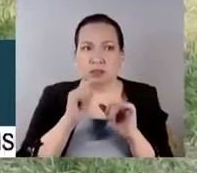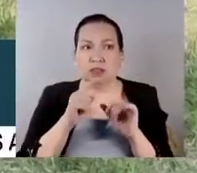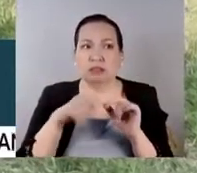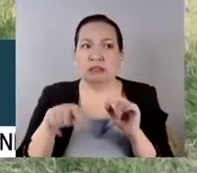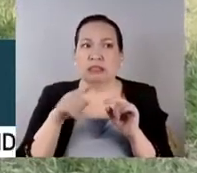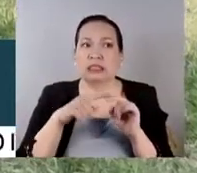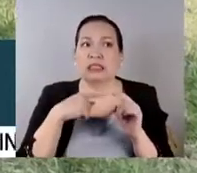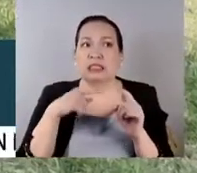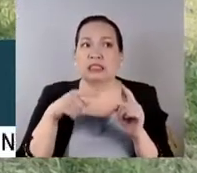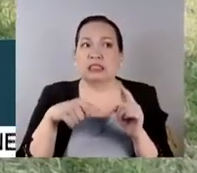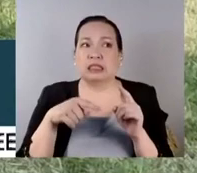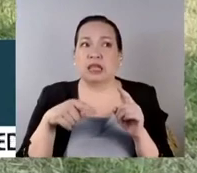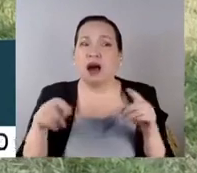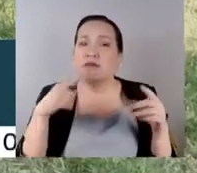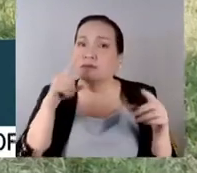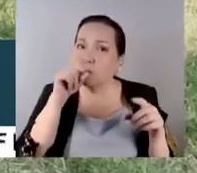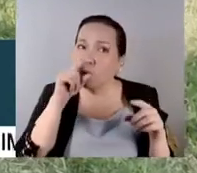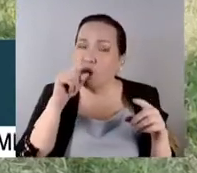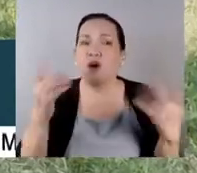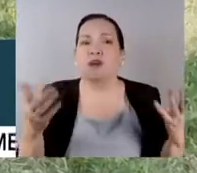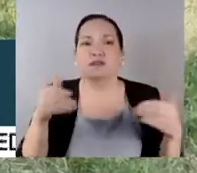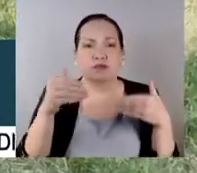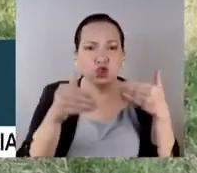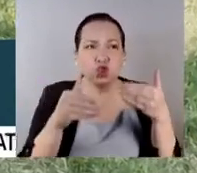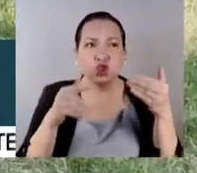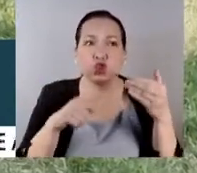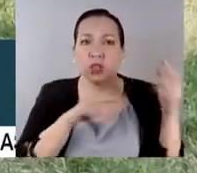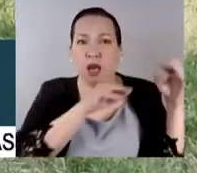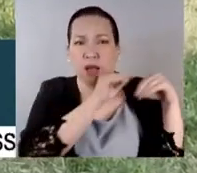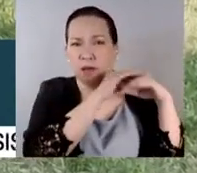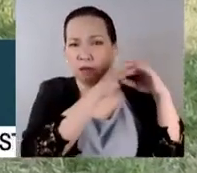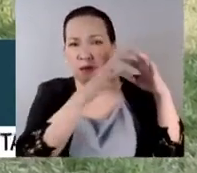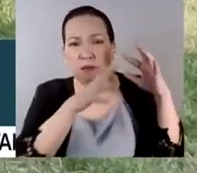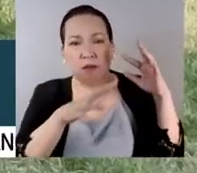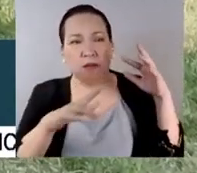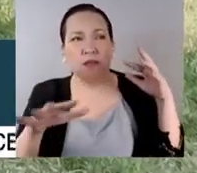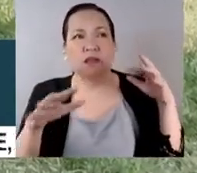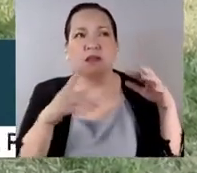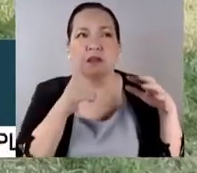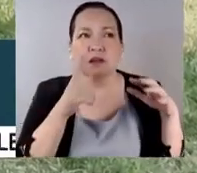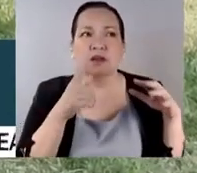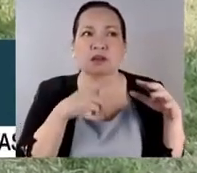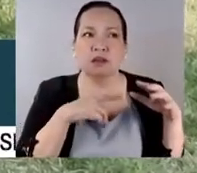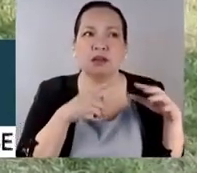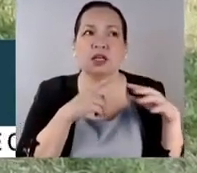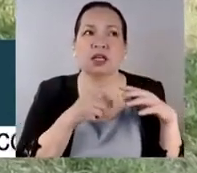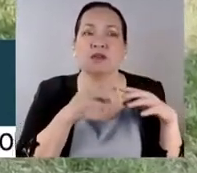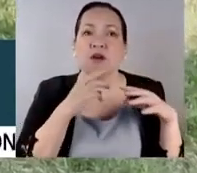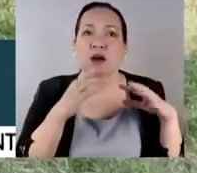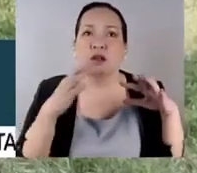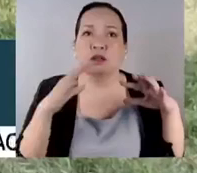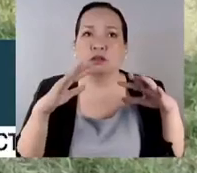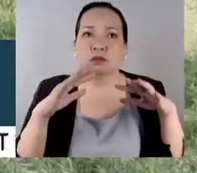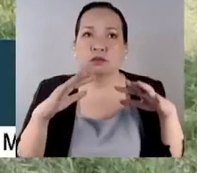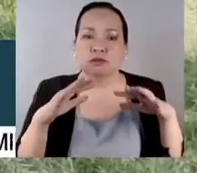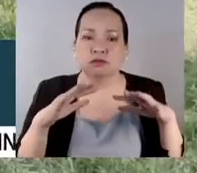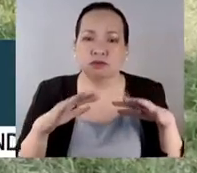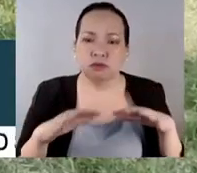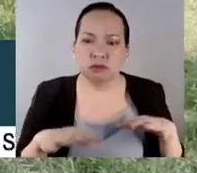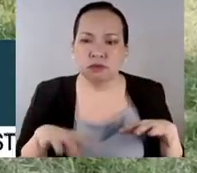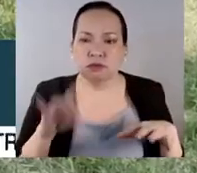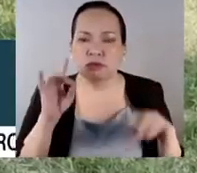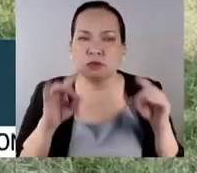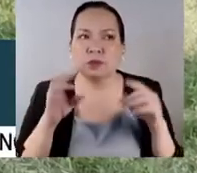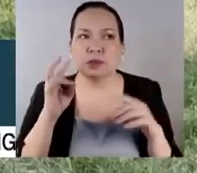for a colony of bird species, it is possible they will rebuild their colony when water recedes within about